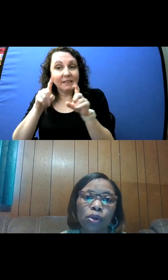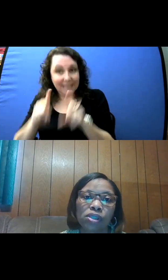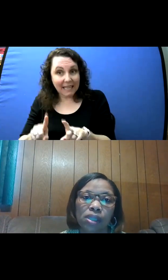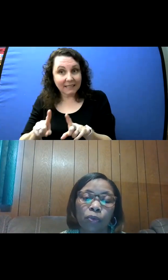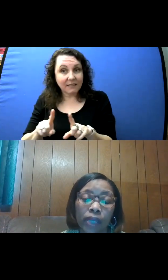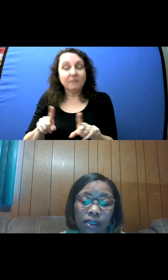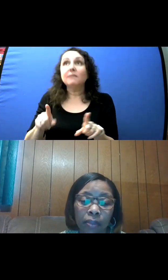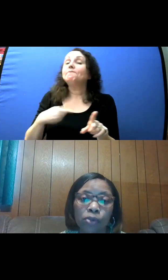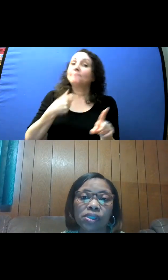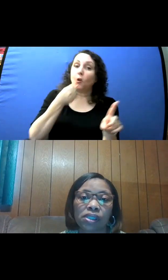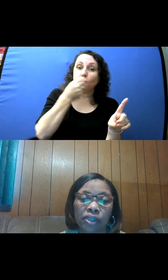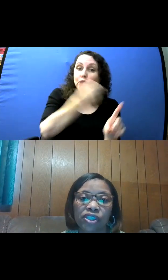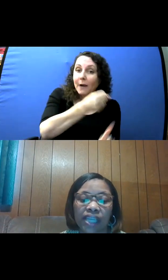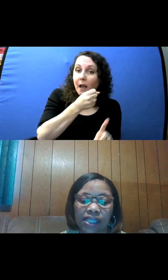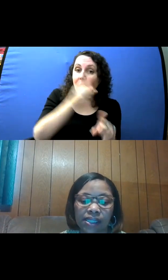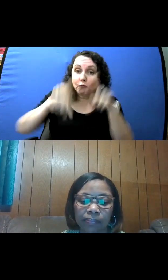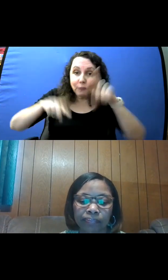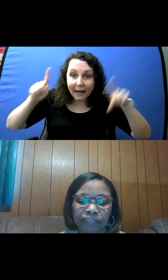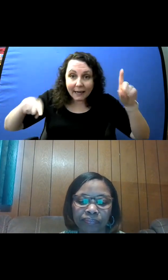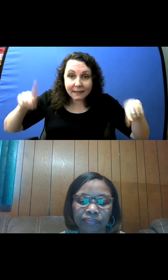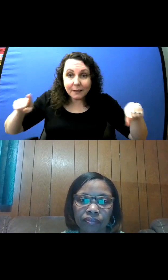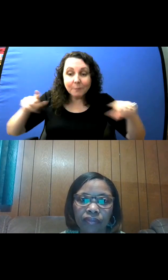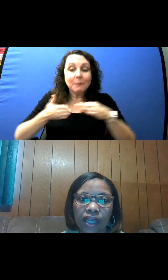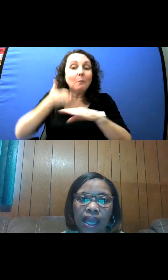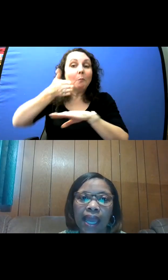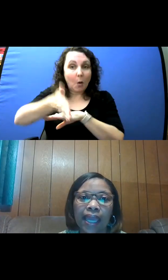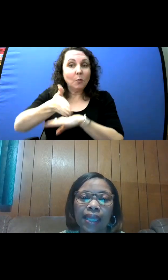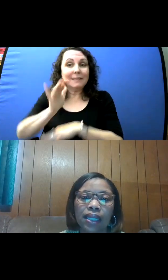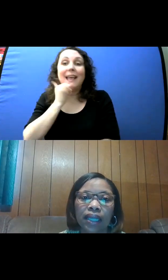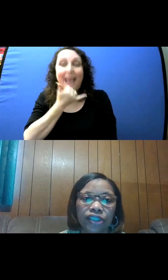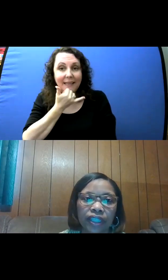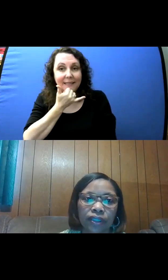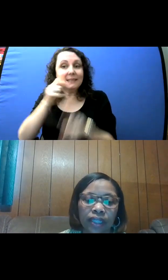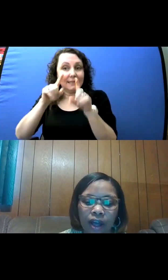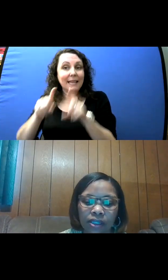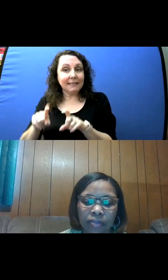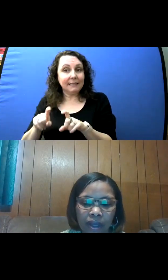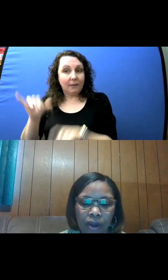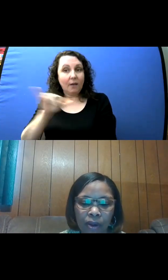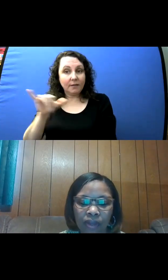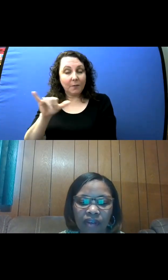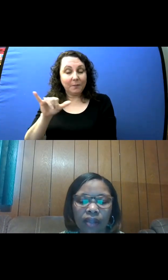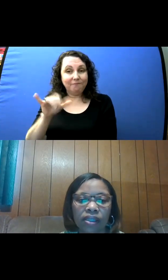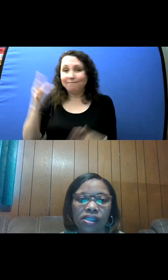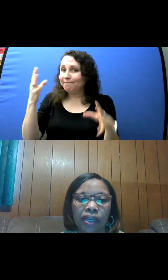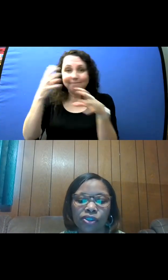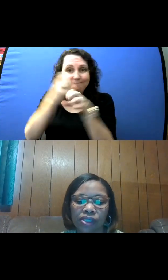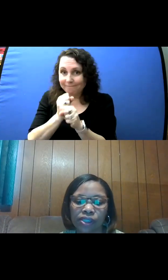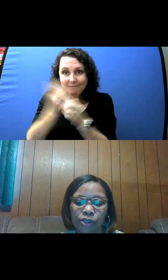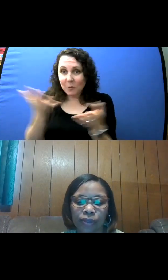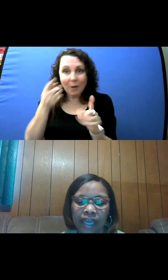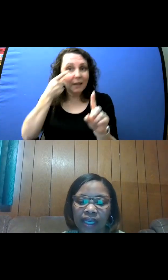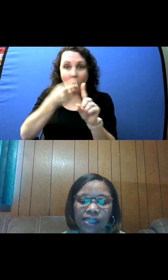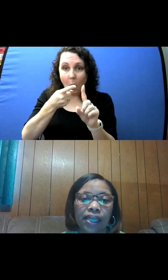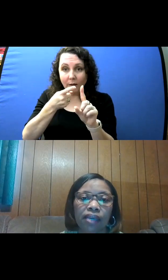reasonable suspicion testing. In a nutshell, the ultimate goal of all of these measures is